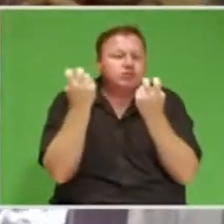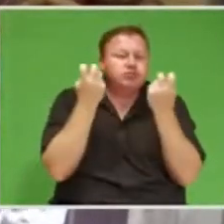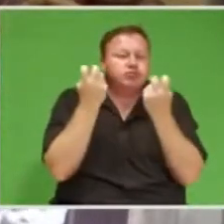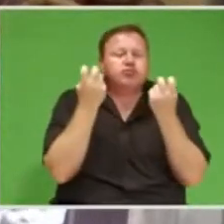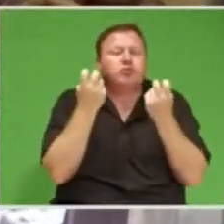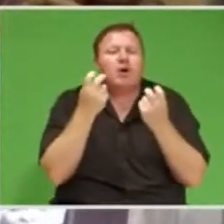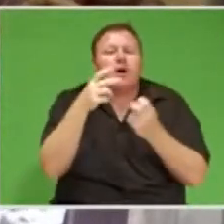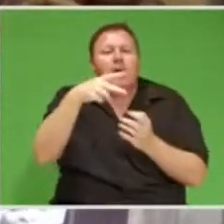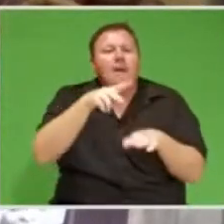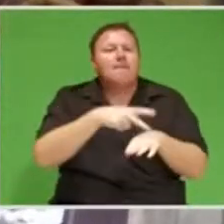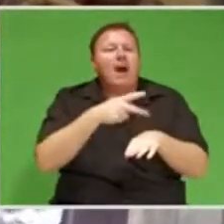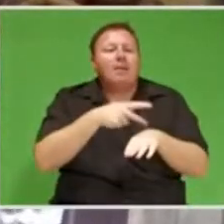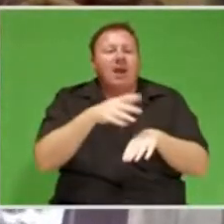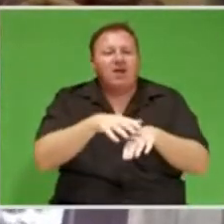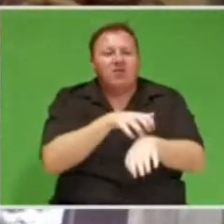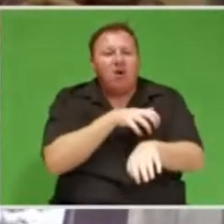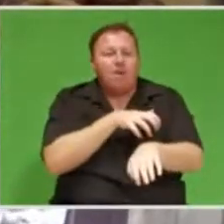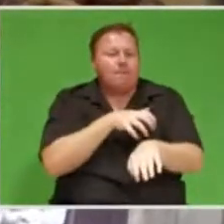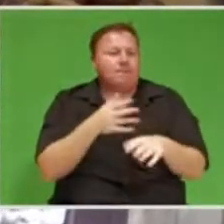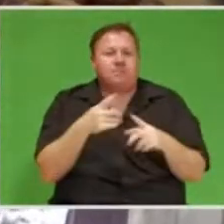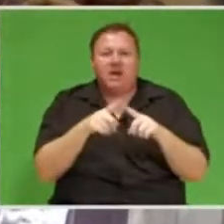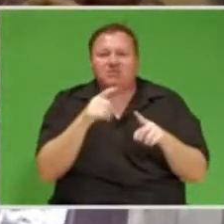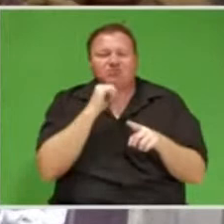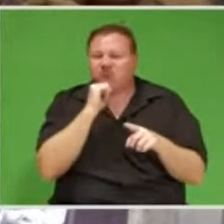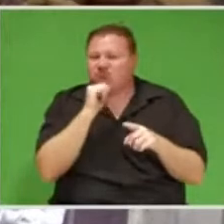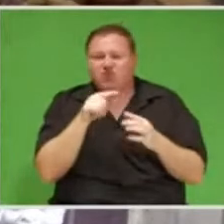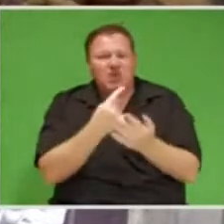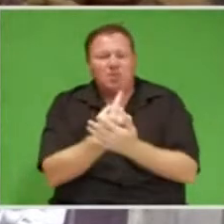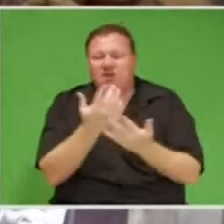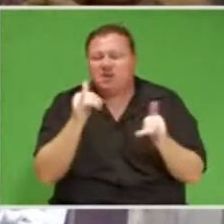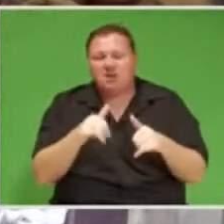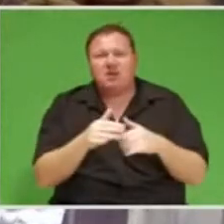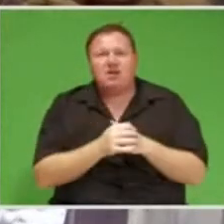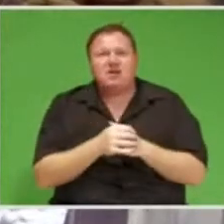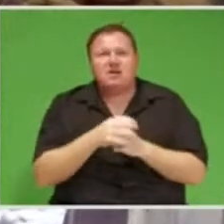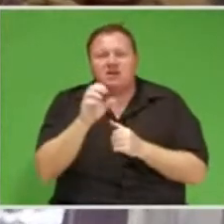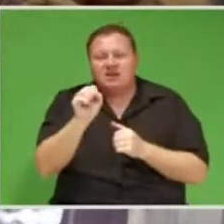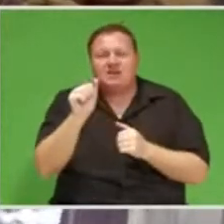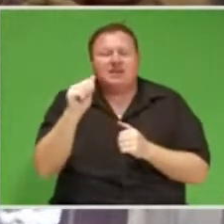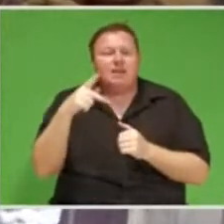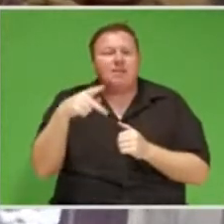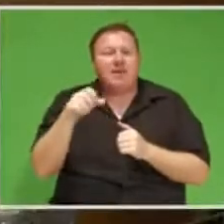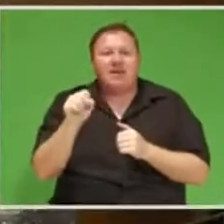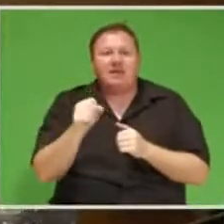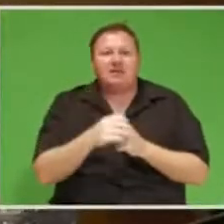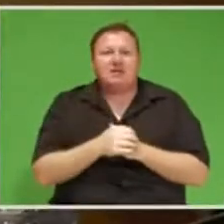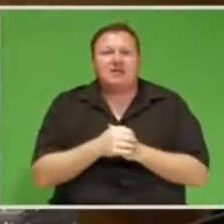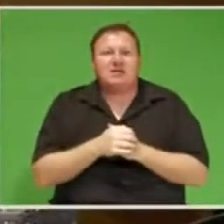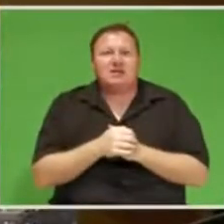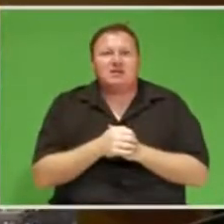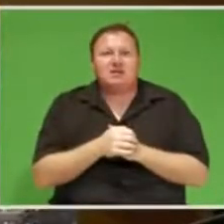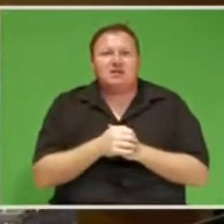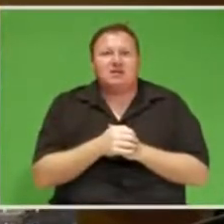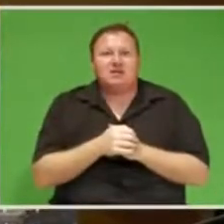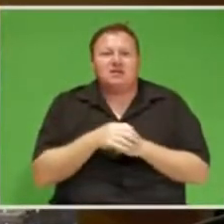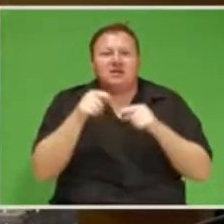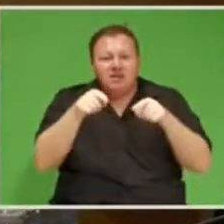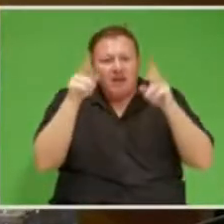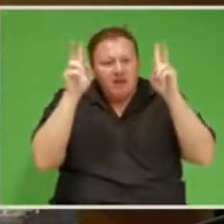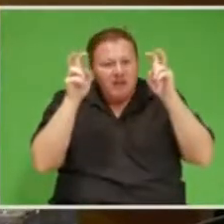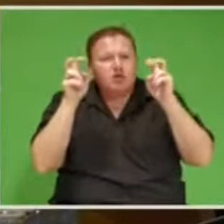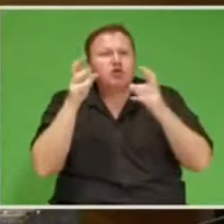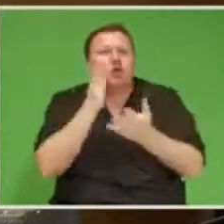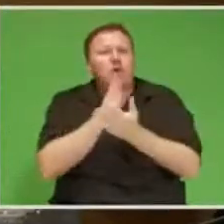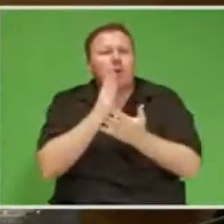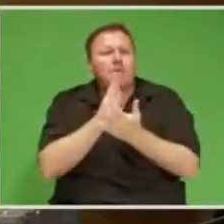current. The revenue collector, the Okay, FIC, SAPS, everyone else. There is a point I of think order. that issue we can't